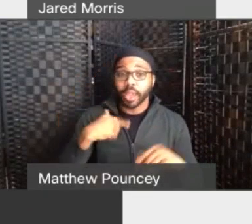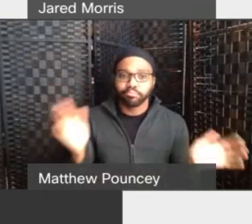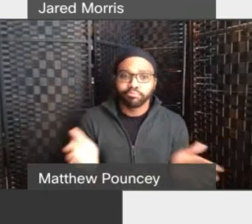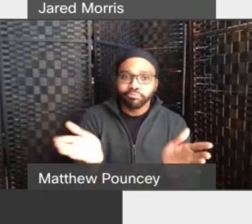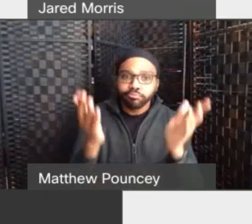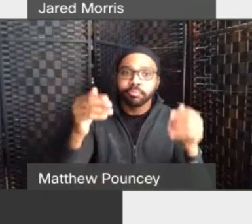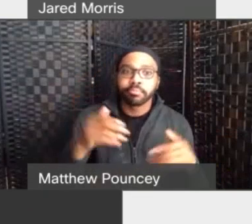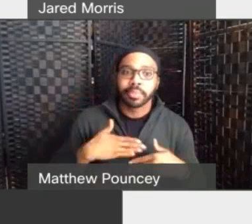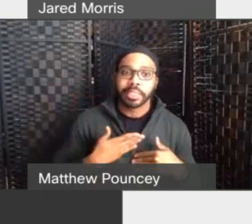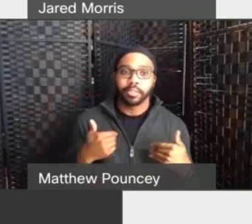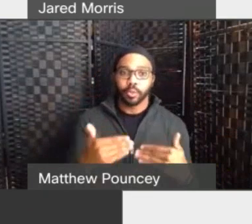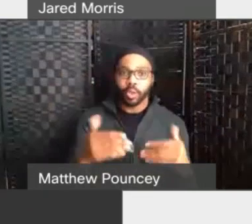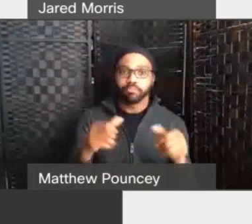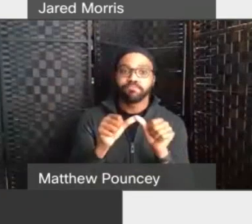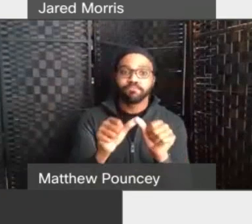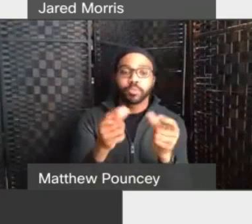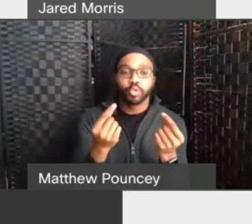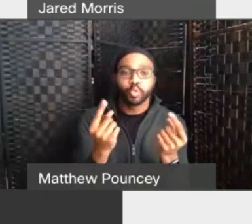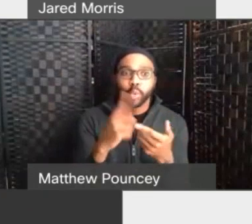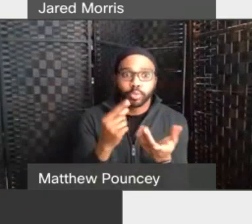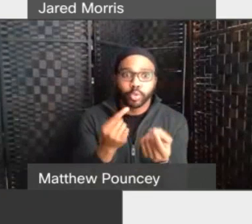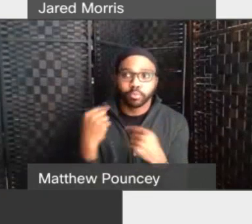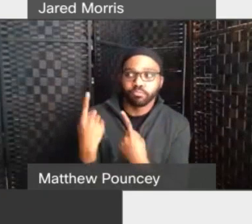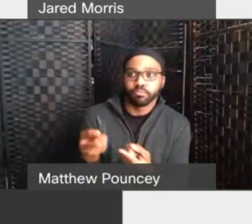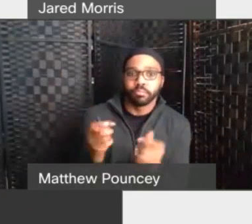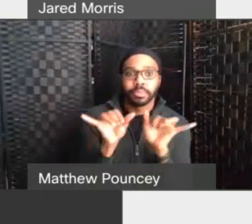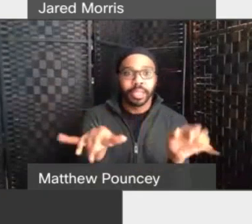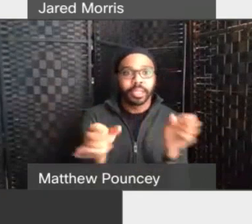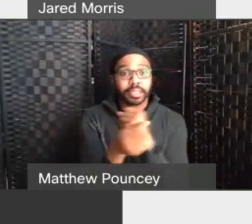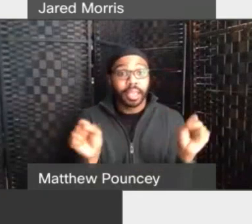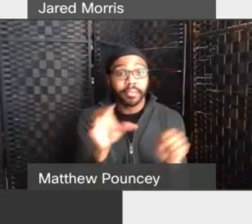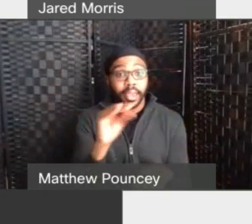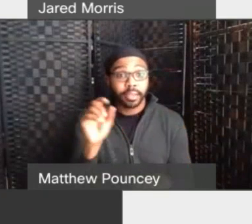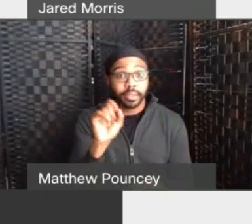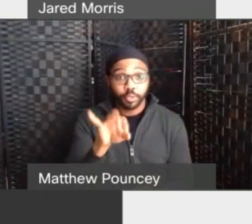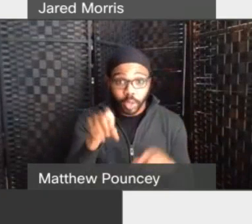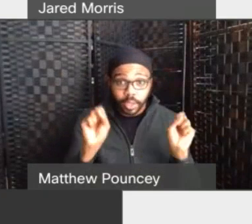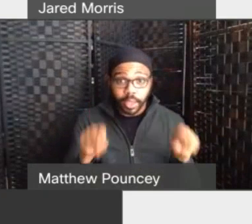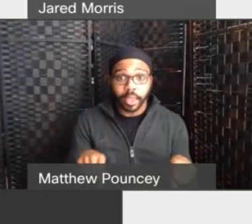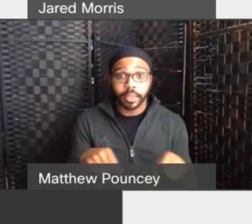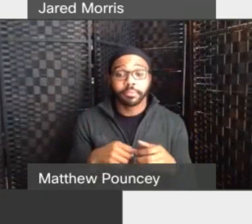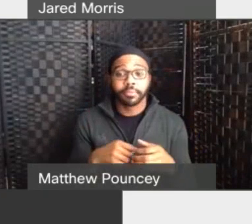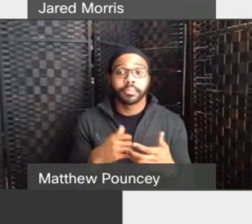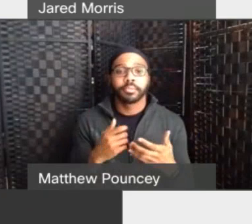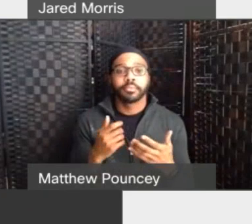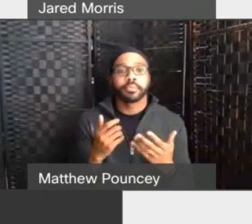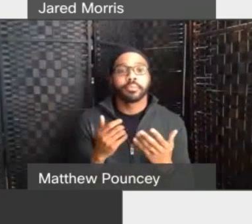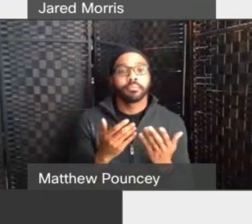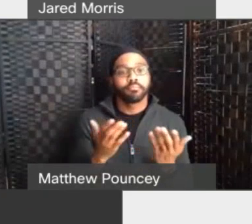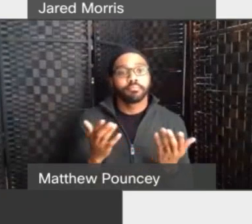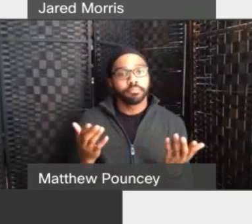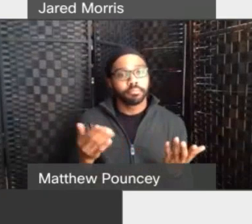everyone, please continue to do everything you need to stay safe. And as you're able, navigate these